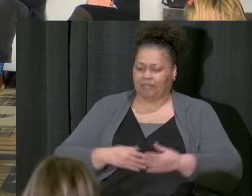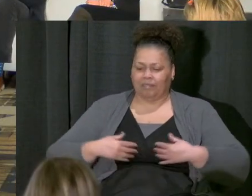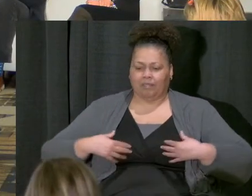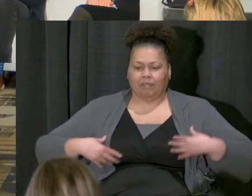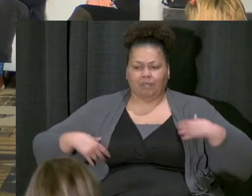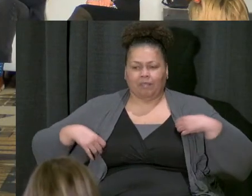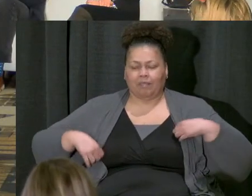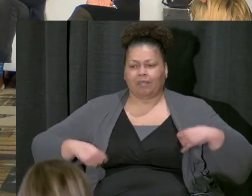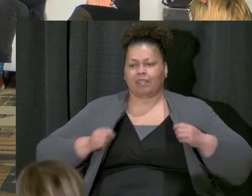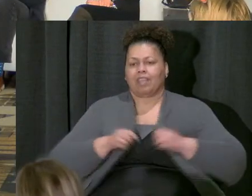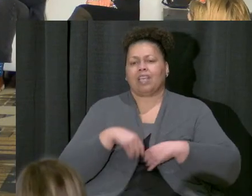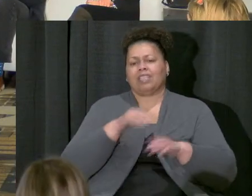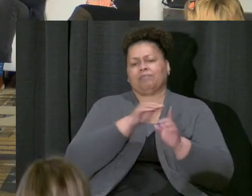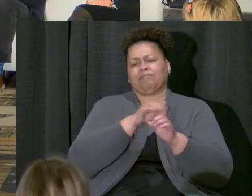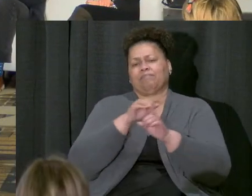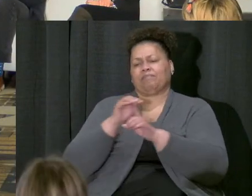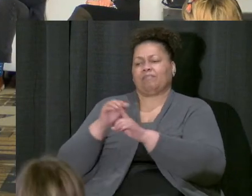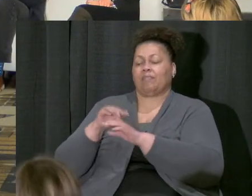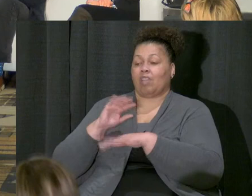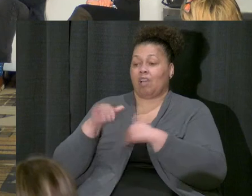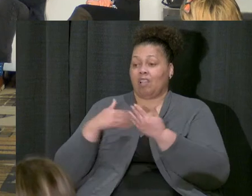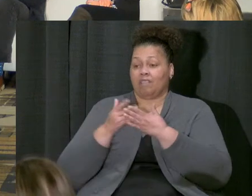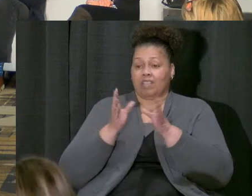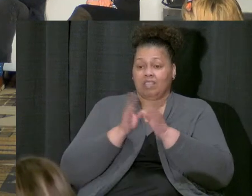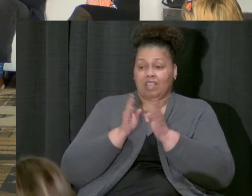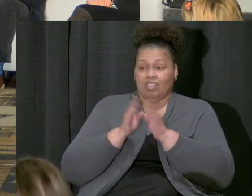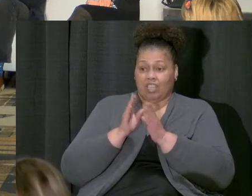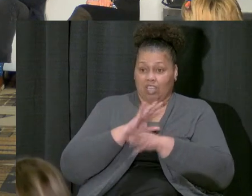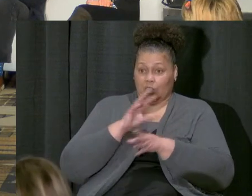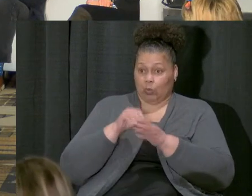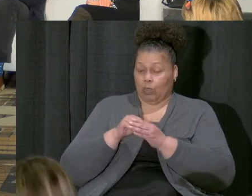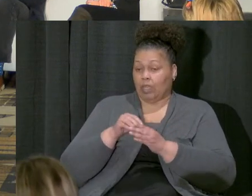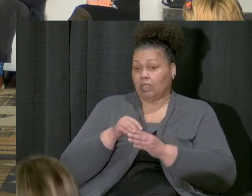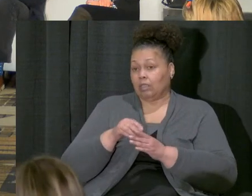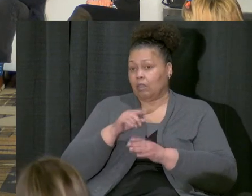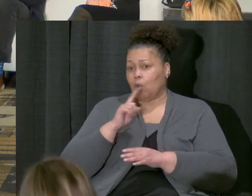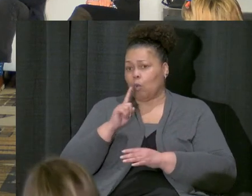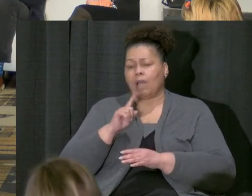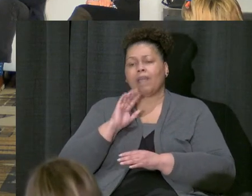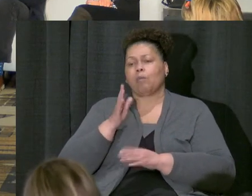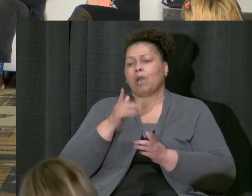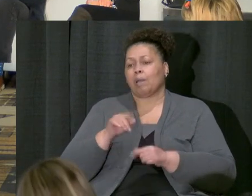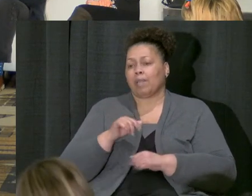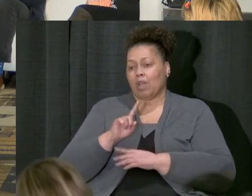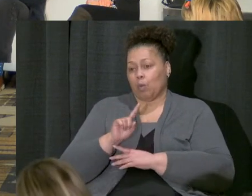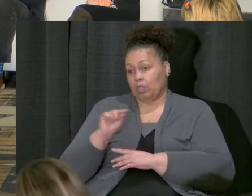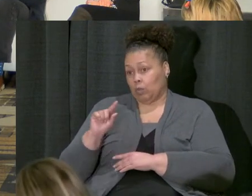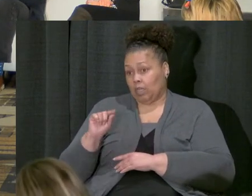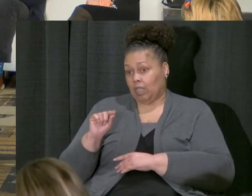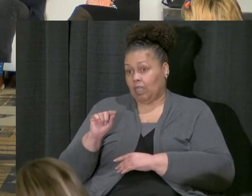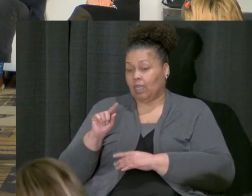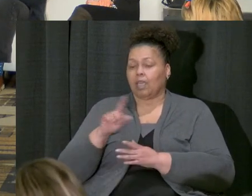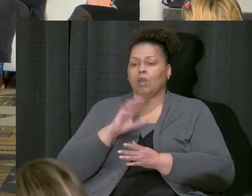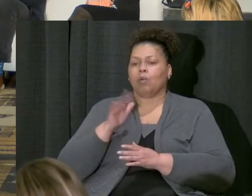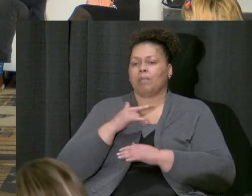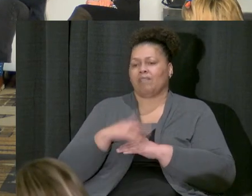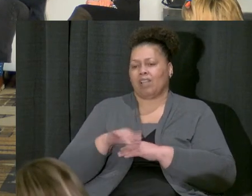And just a reminder, all of these sessions that we've done, including the one coming up at 1:20, will be available on the CSUN